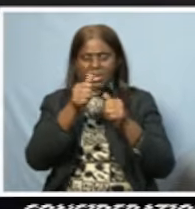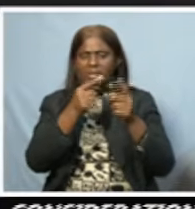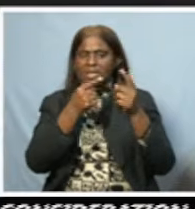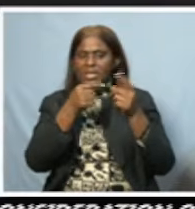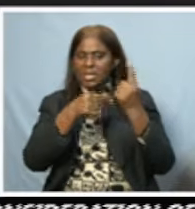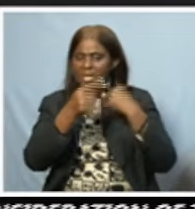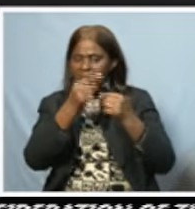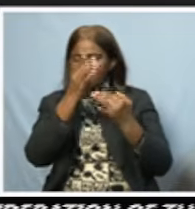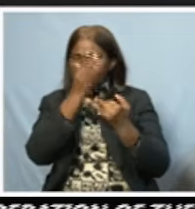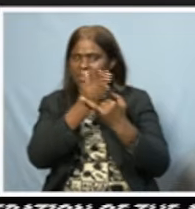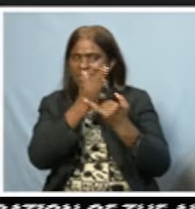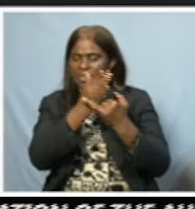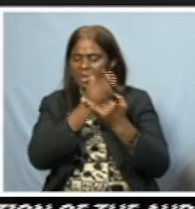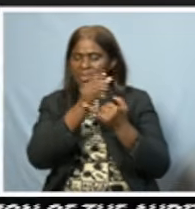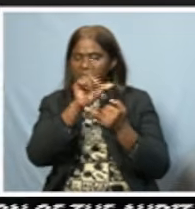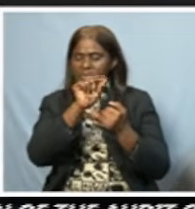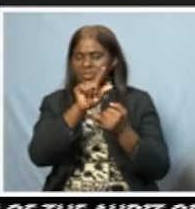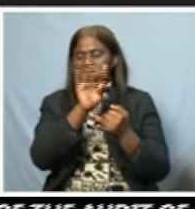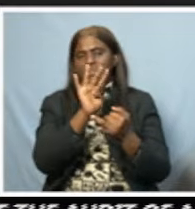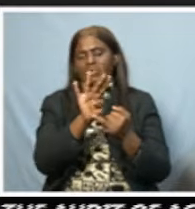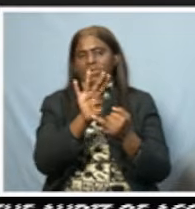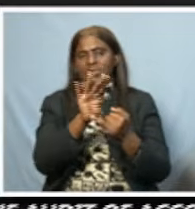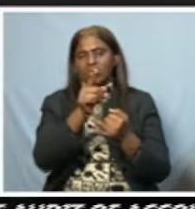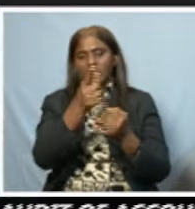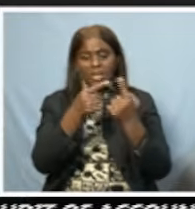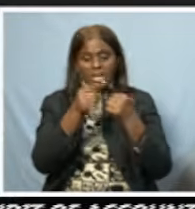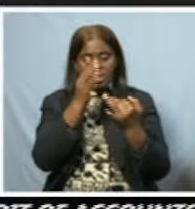mid 2024.